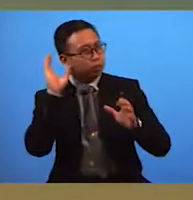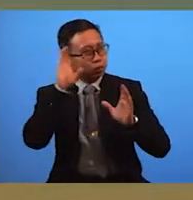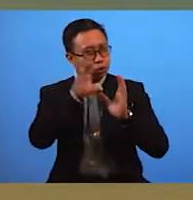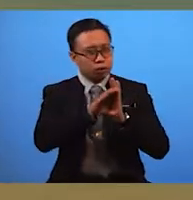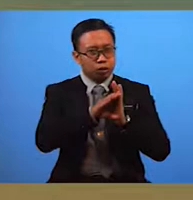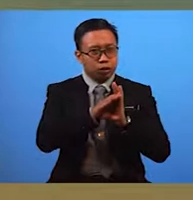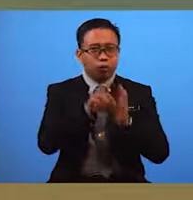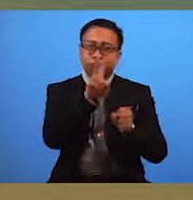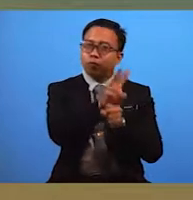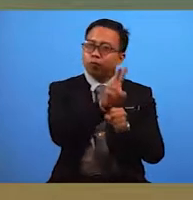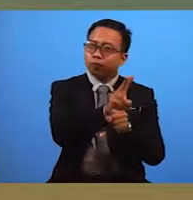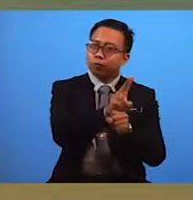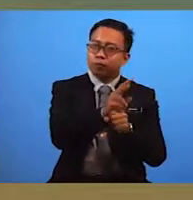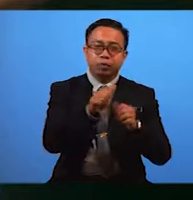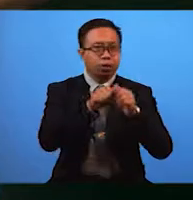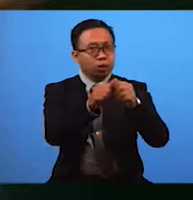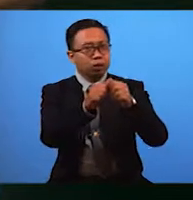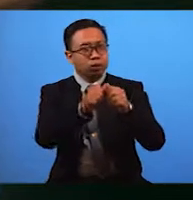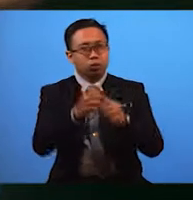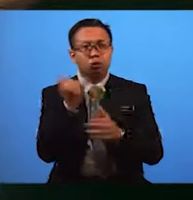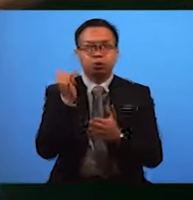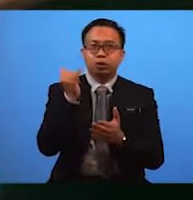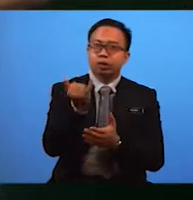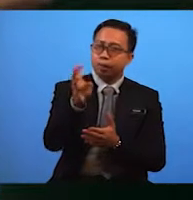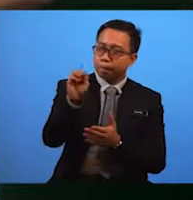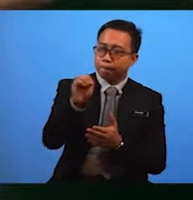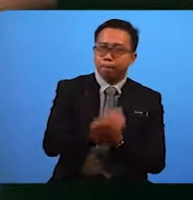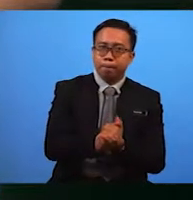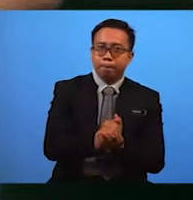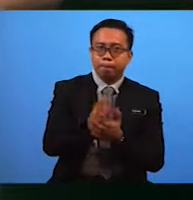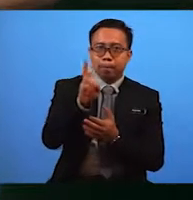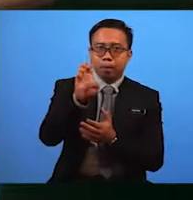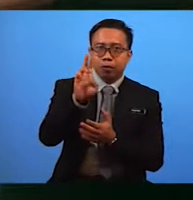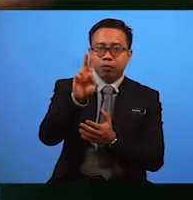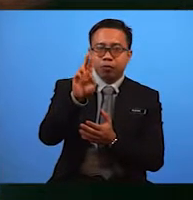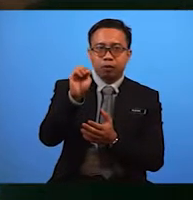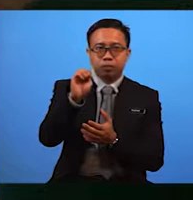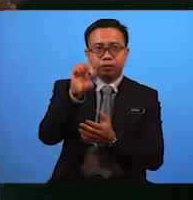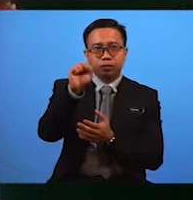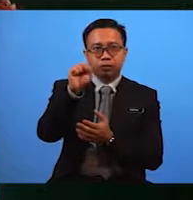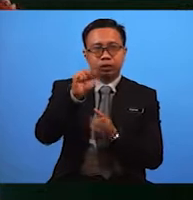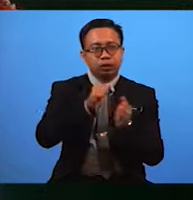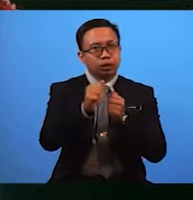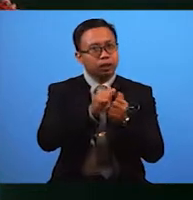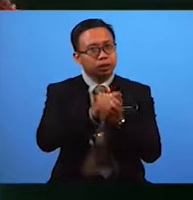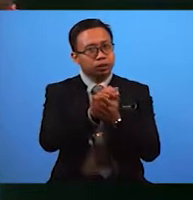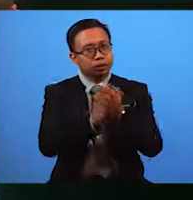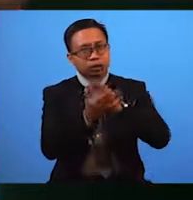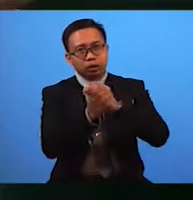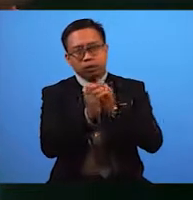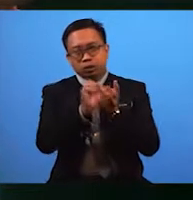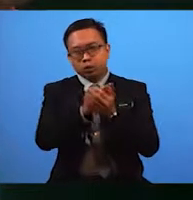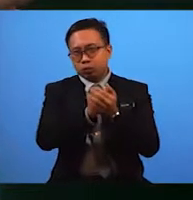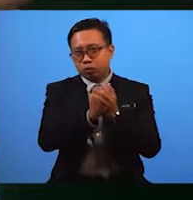the verbs related to them. Verbs like sanitize, wash,